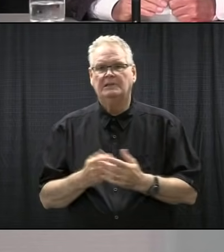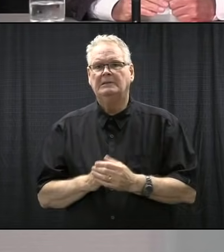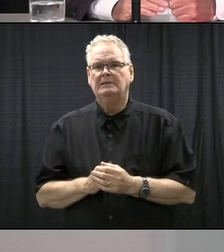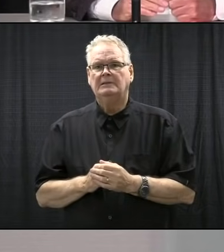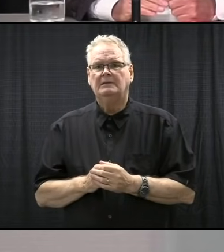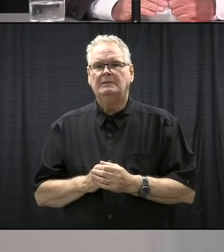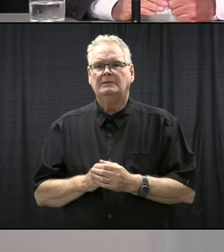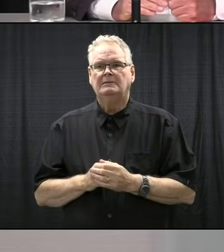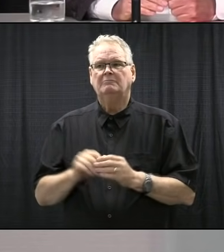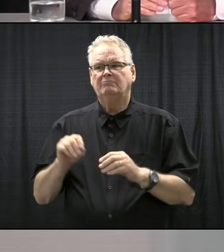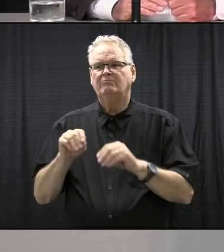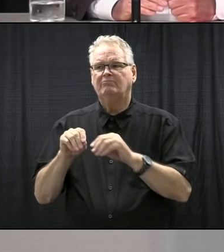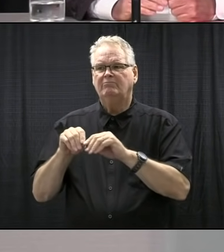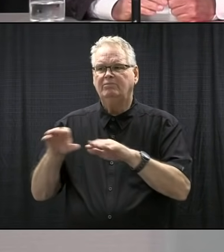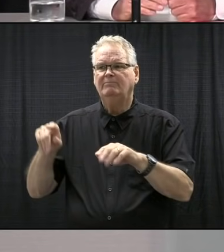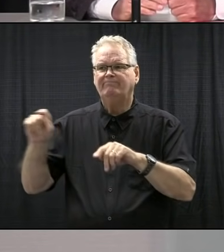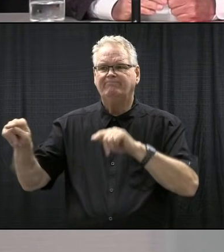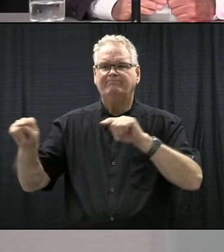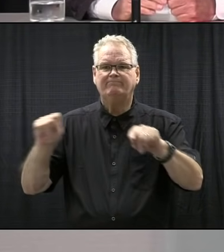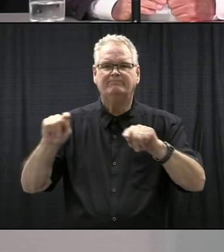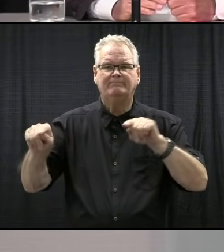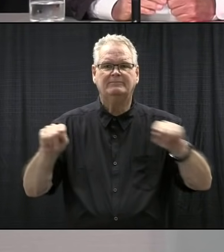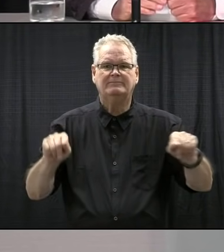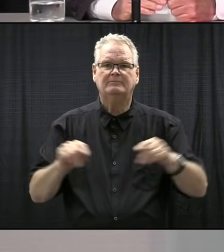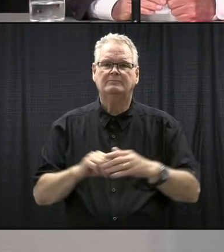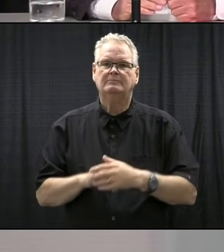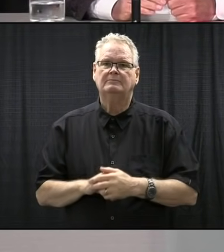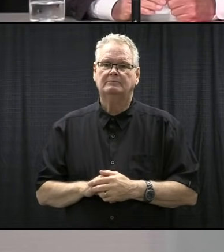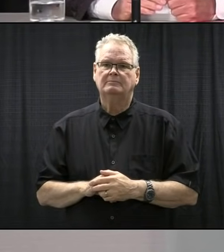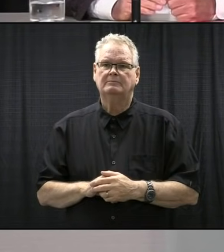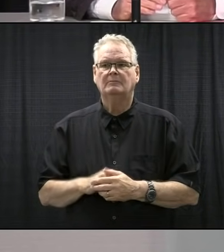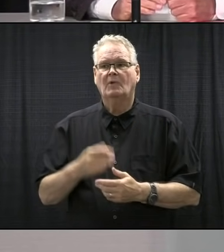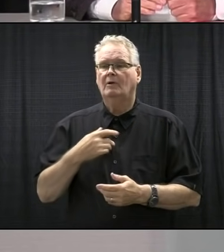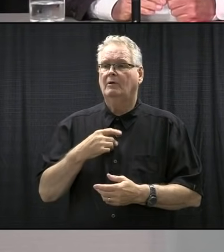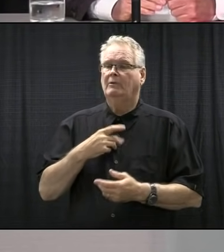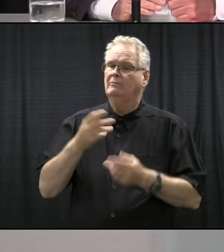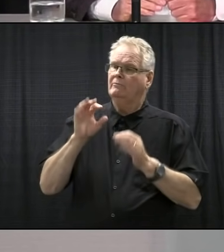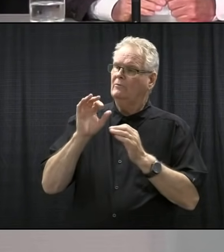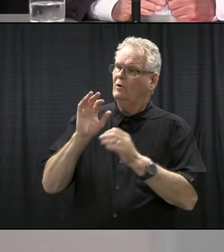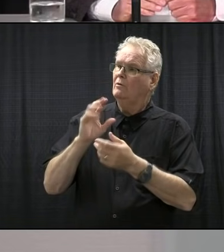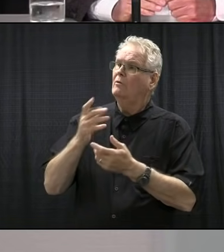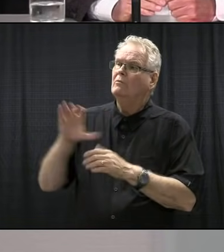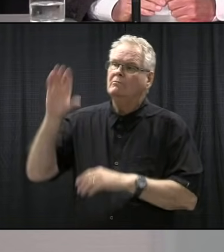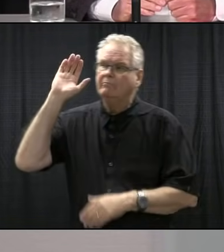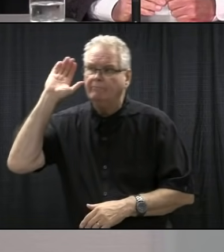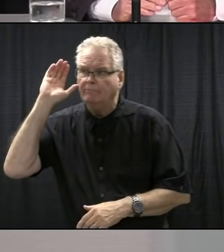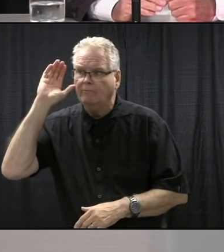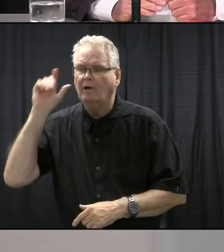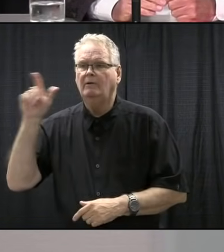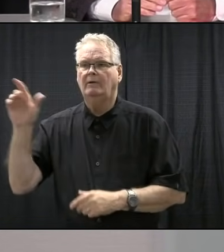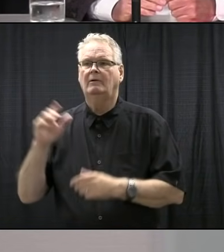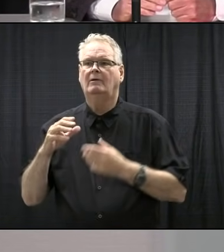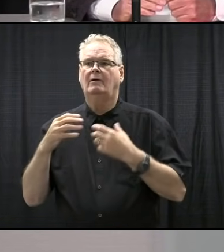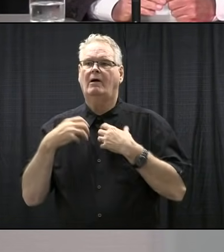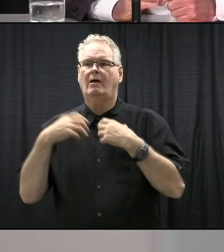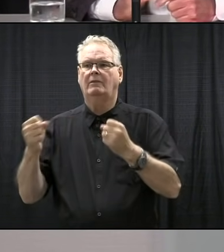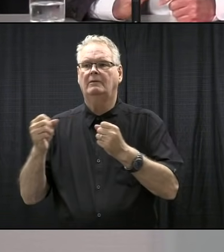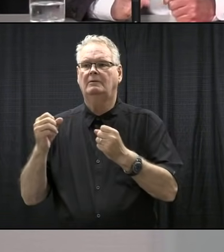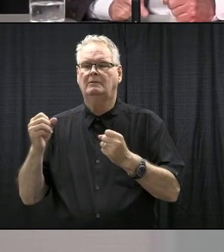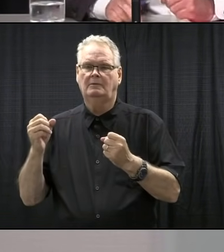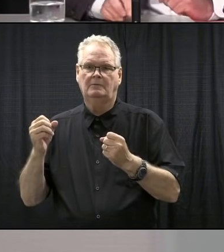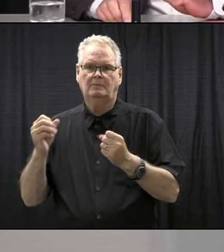all of us to make sure we're still following those public health measures that we've been following right through the whole pandemic. Thank you.